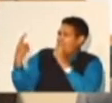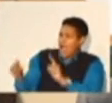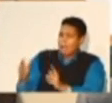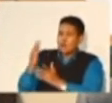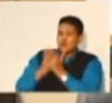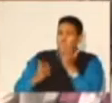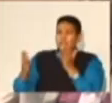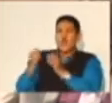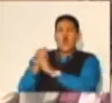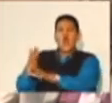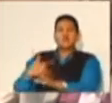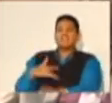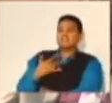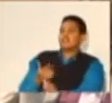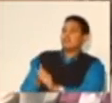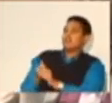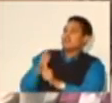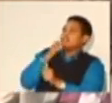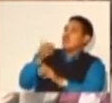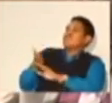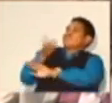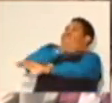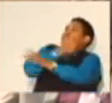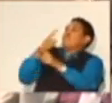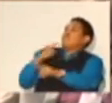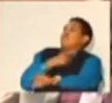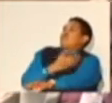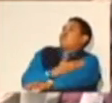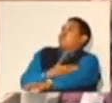us down and keep us back.